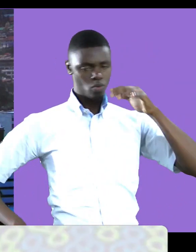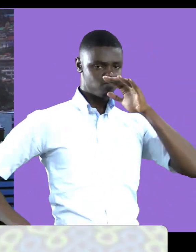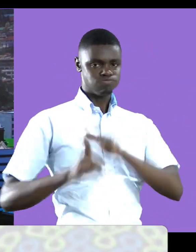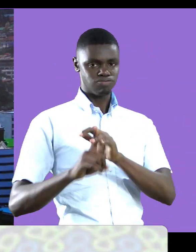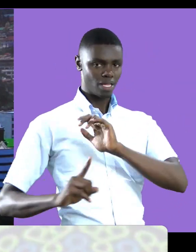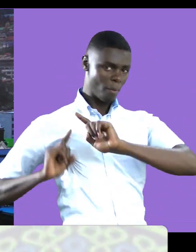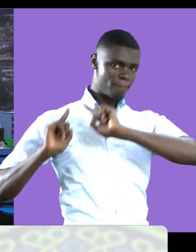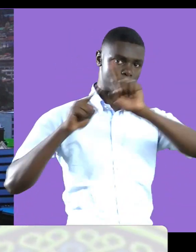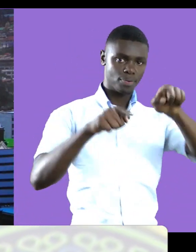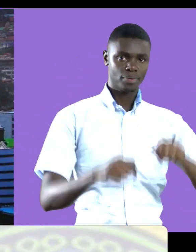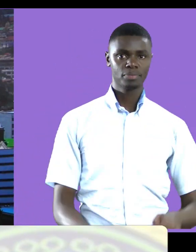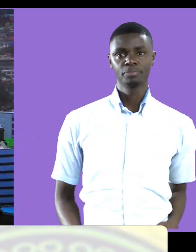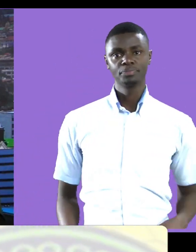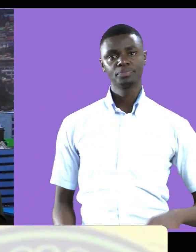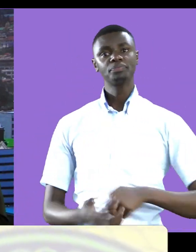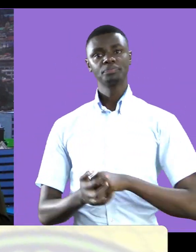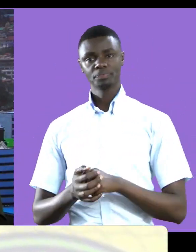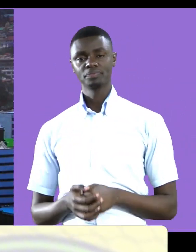I'm joking.